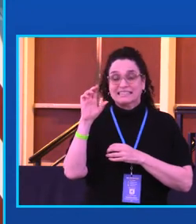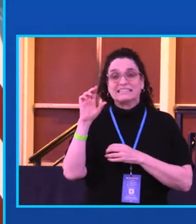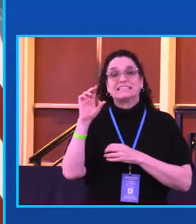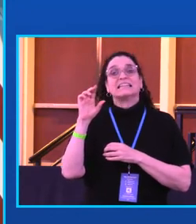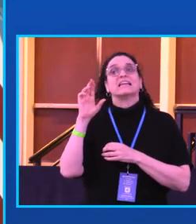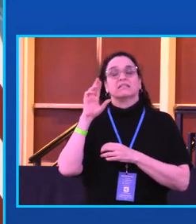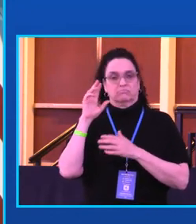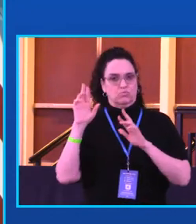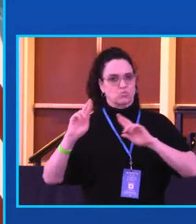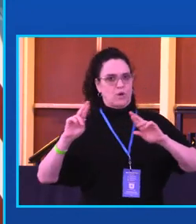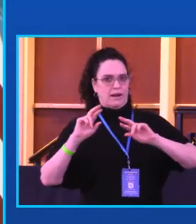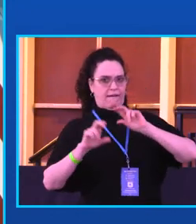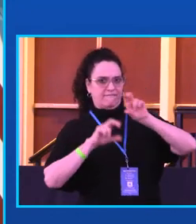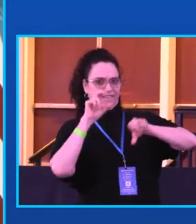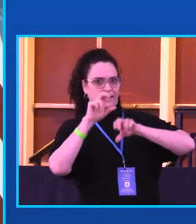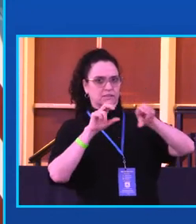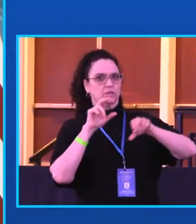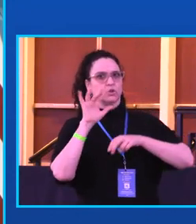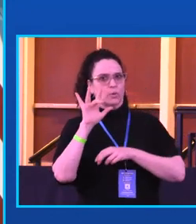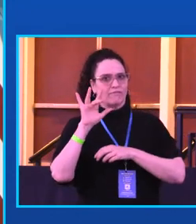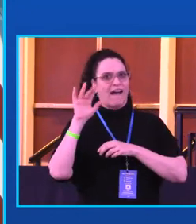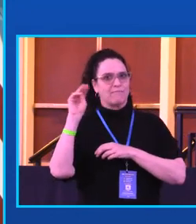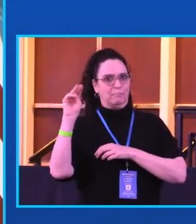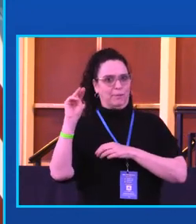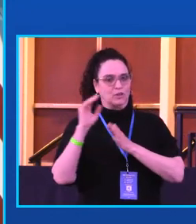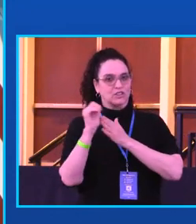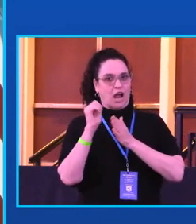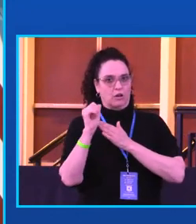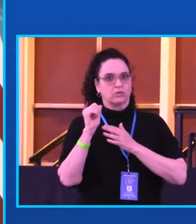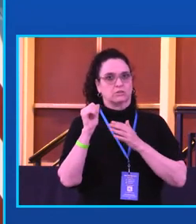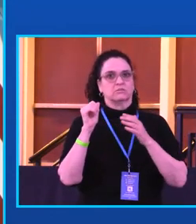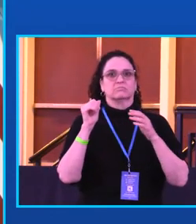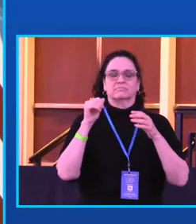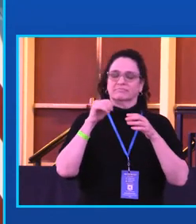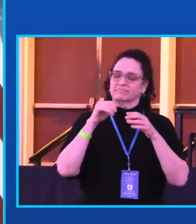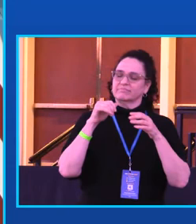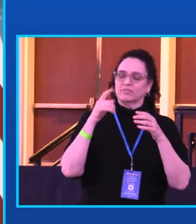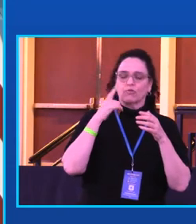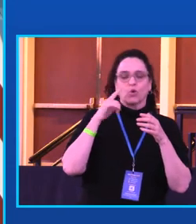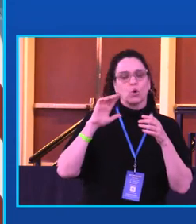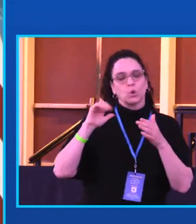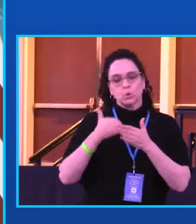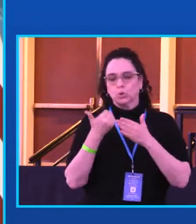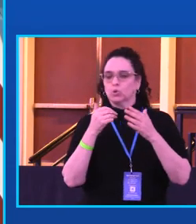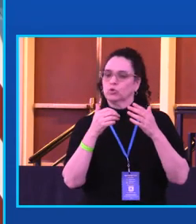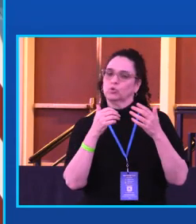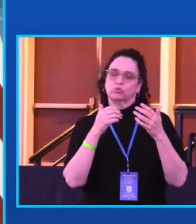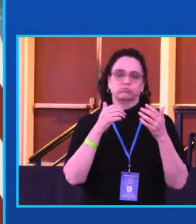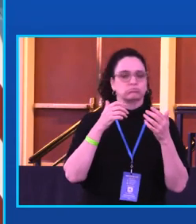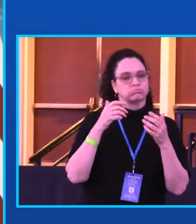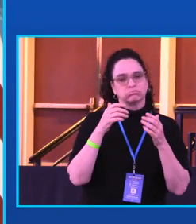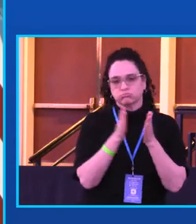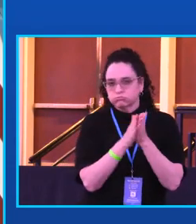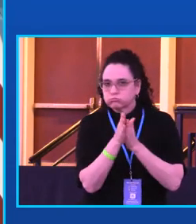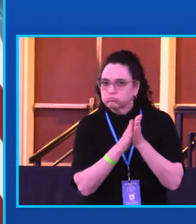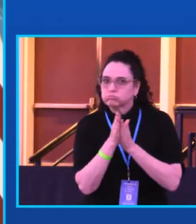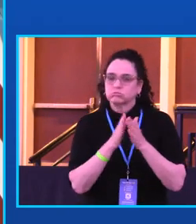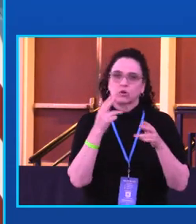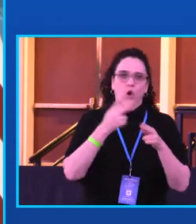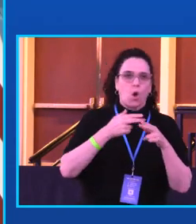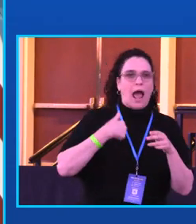million in its I Will Vote initiative to make voting more accessible and to fight back against